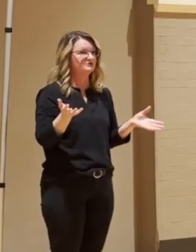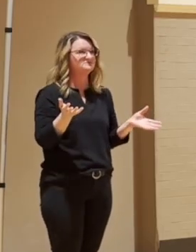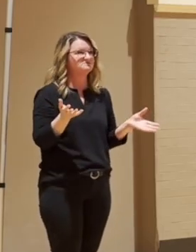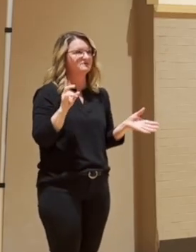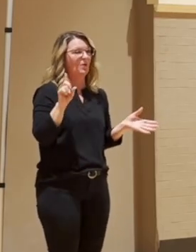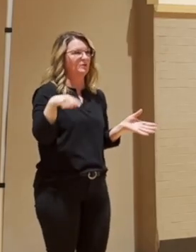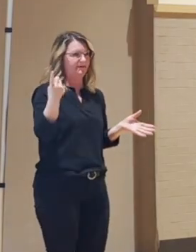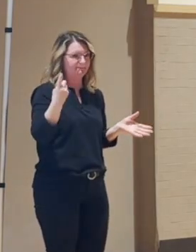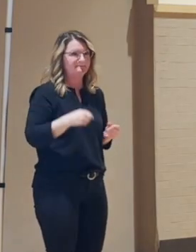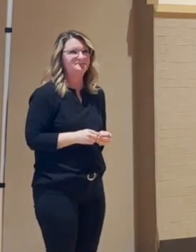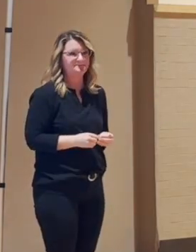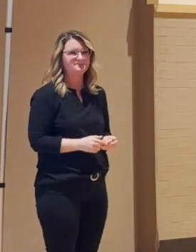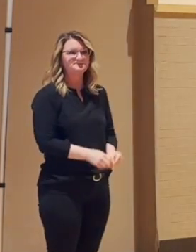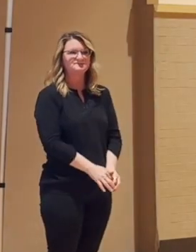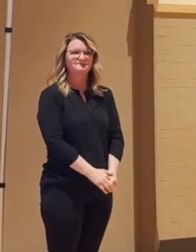only.